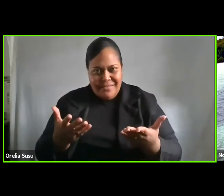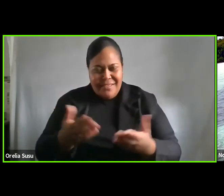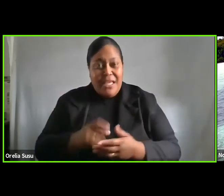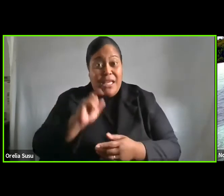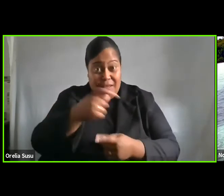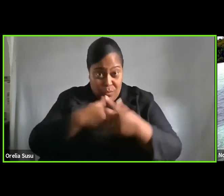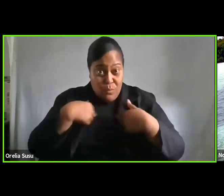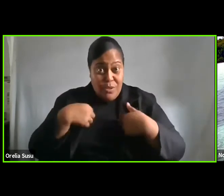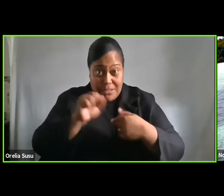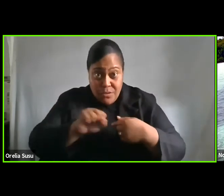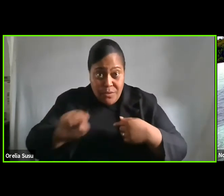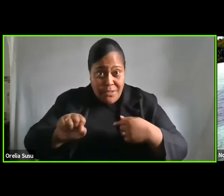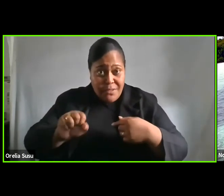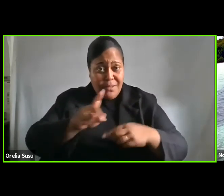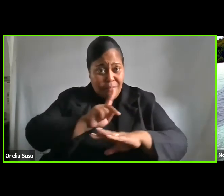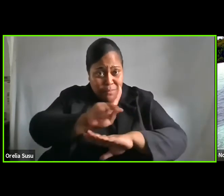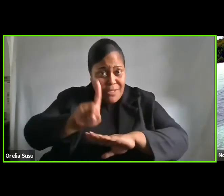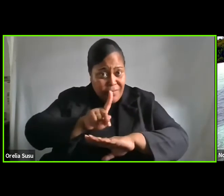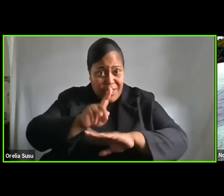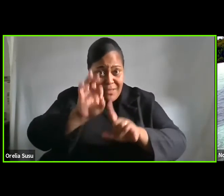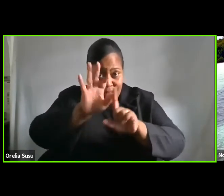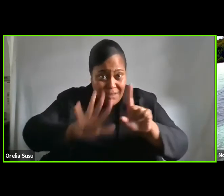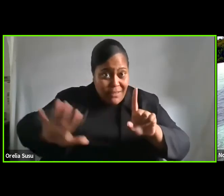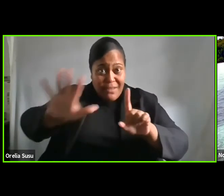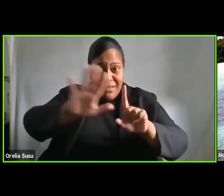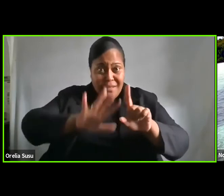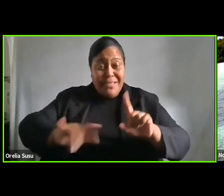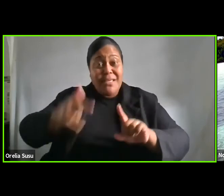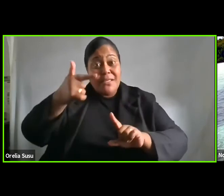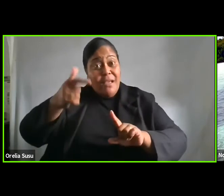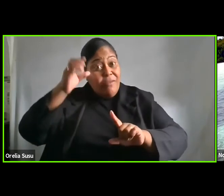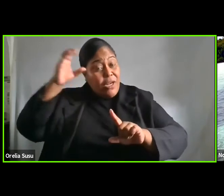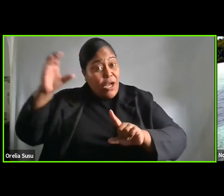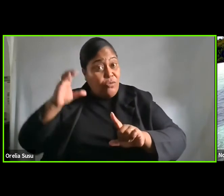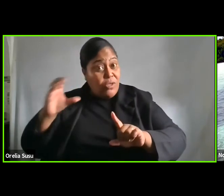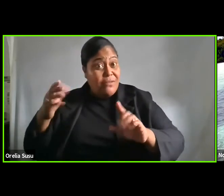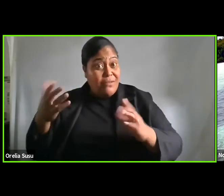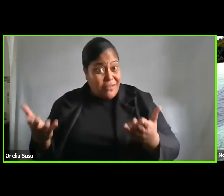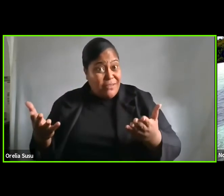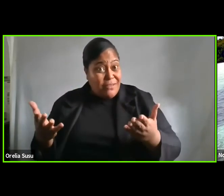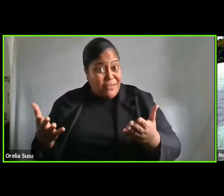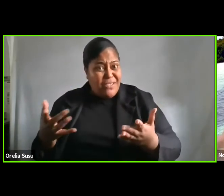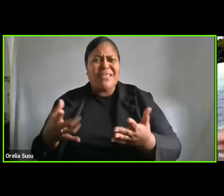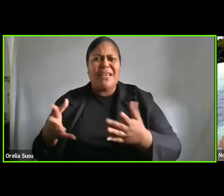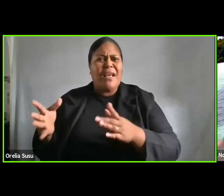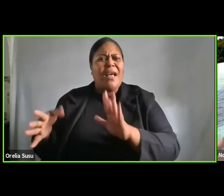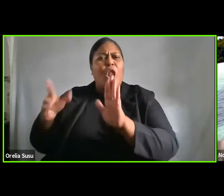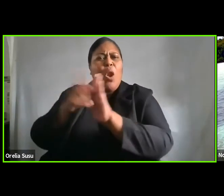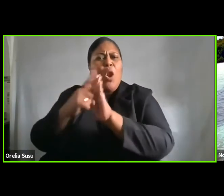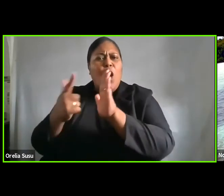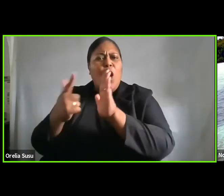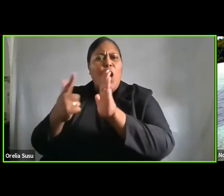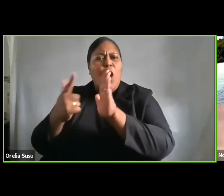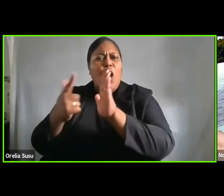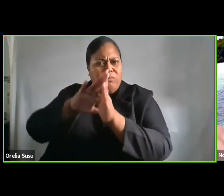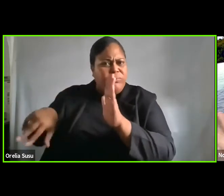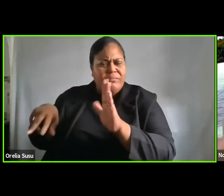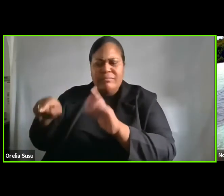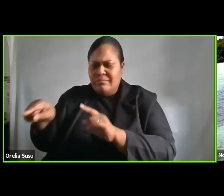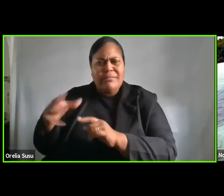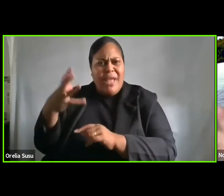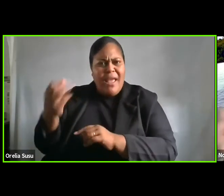then those remaining seven countries and territories that still criminalize homosexuality, we have to get rid of those. A lot of those are very